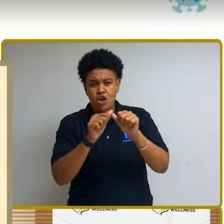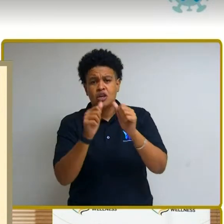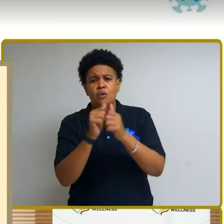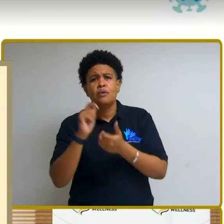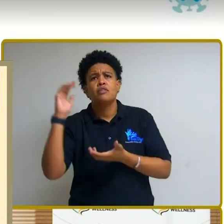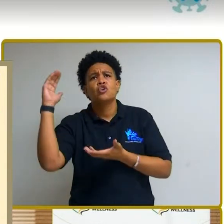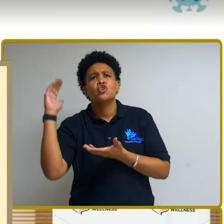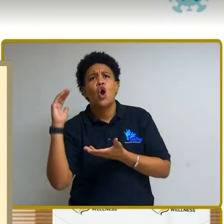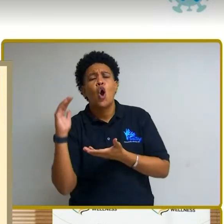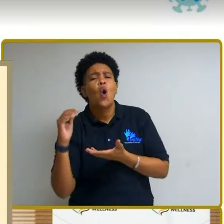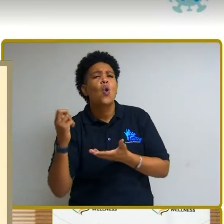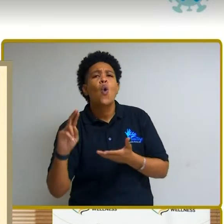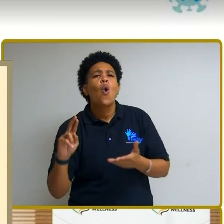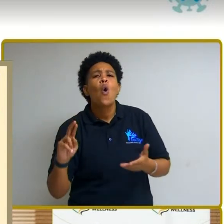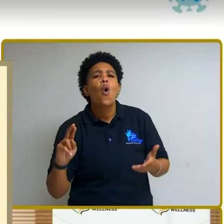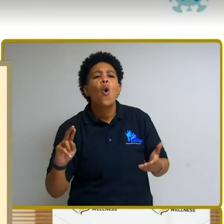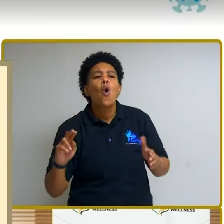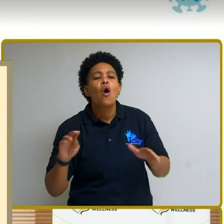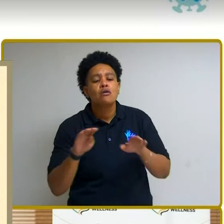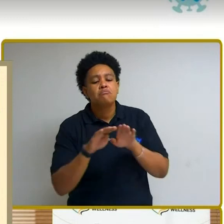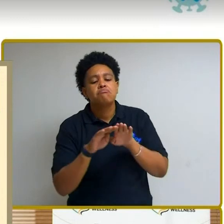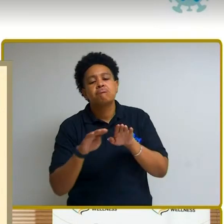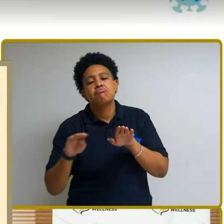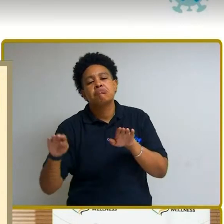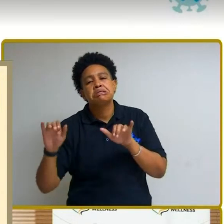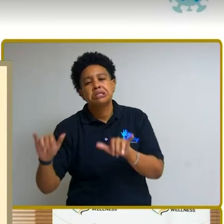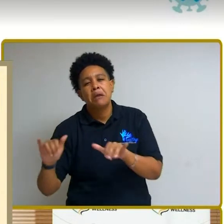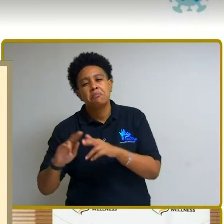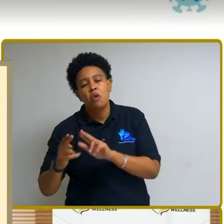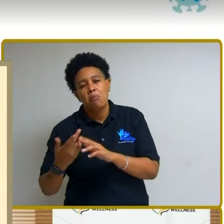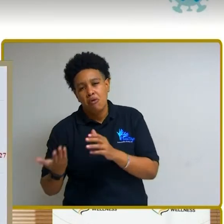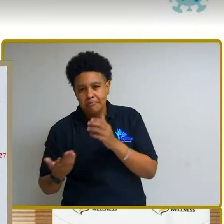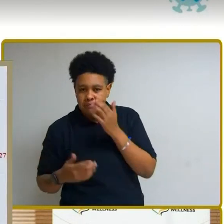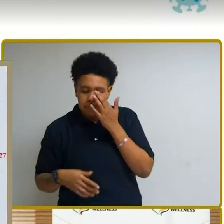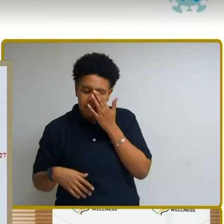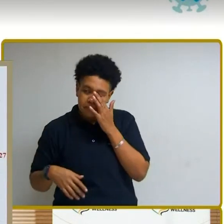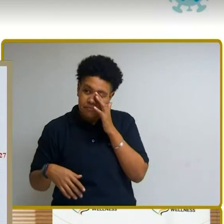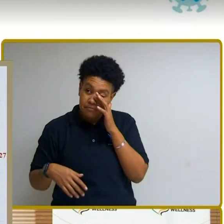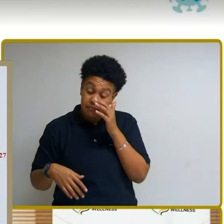that downward trend or plateauing of the positivity rate.